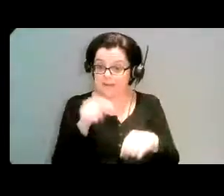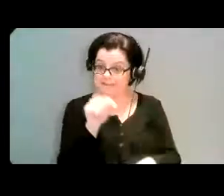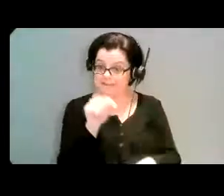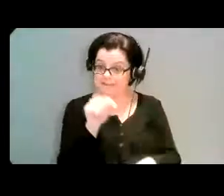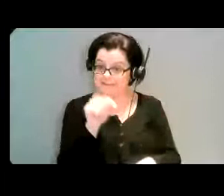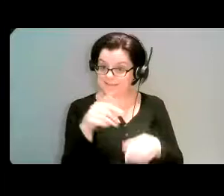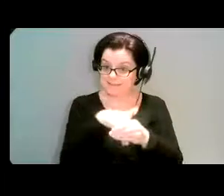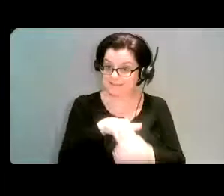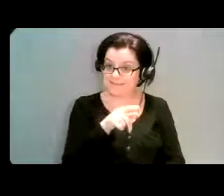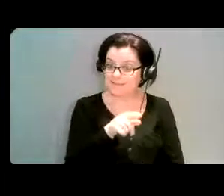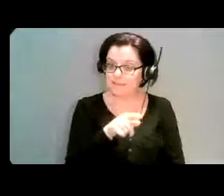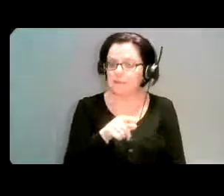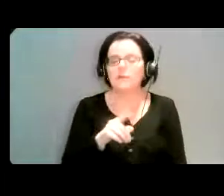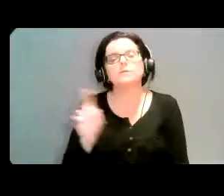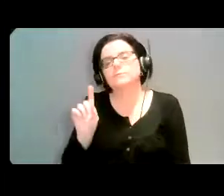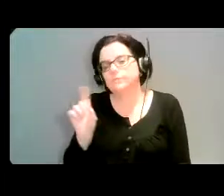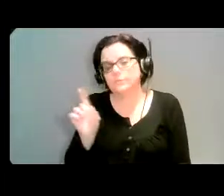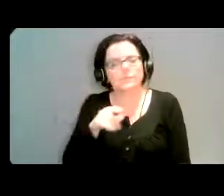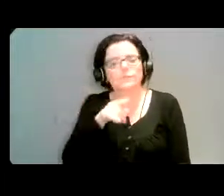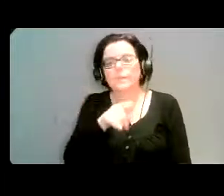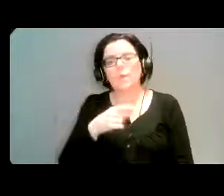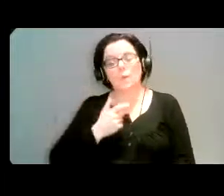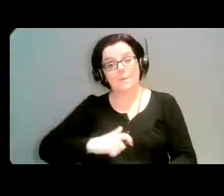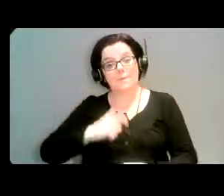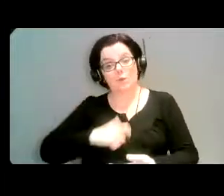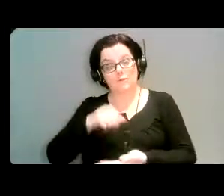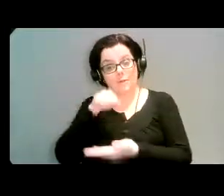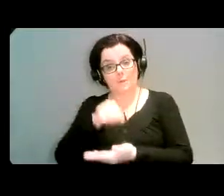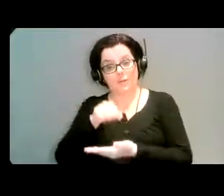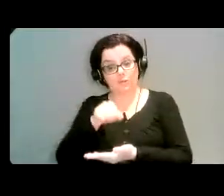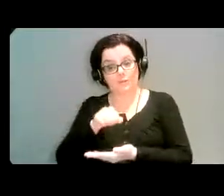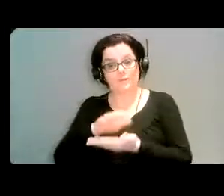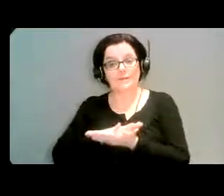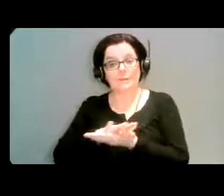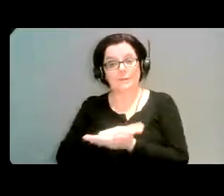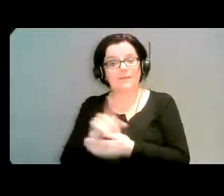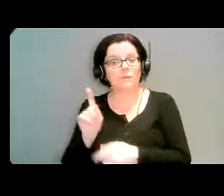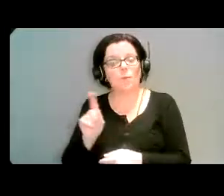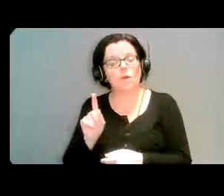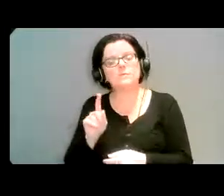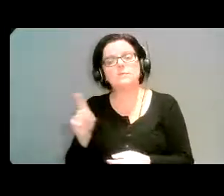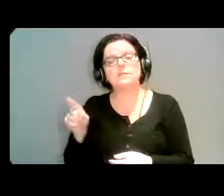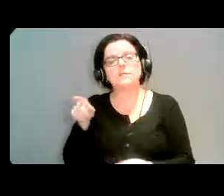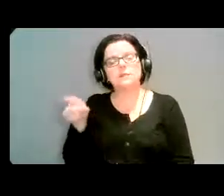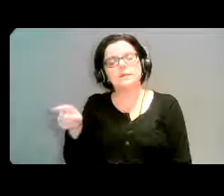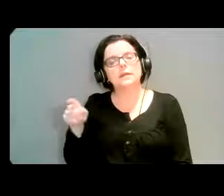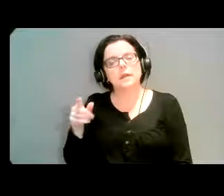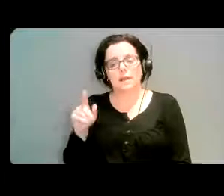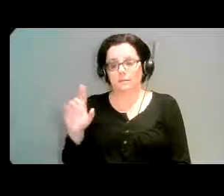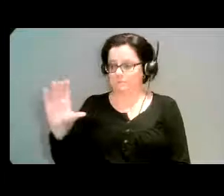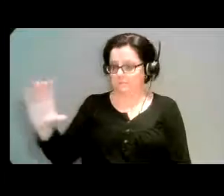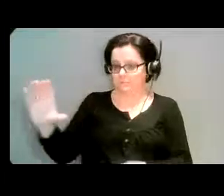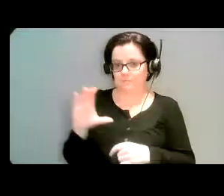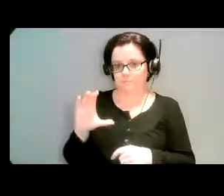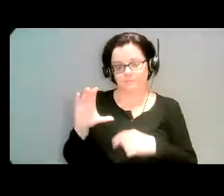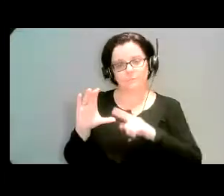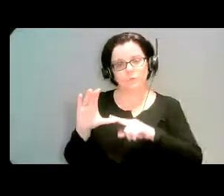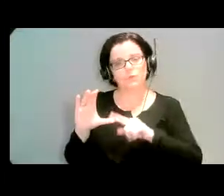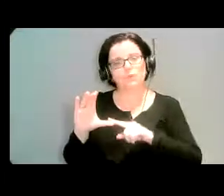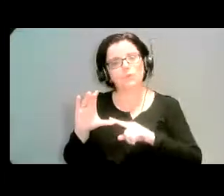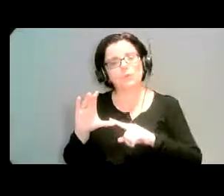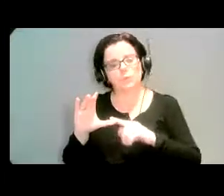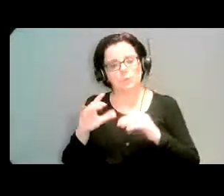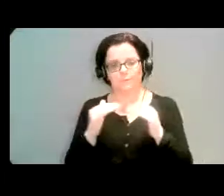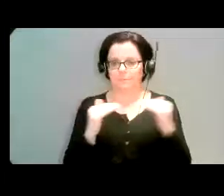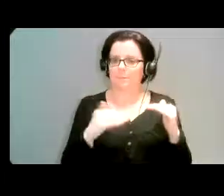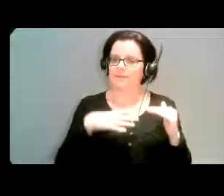So no, so personal budget is effectively money that you get to meet your needs. It could be money that